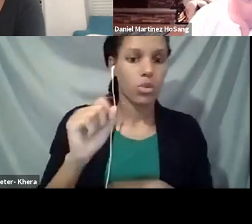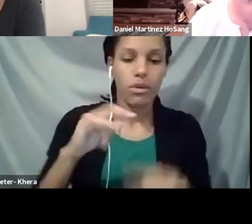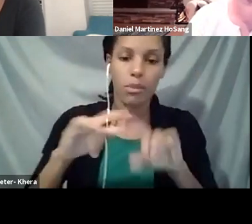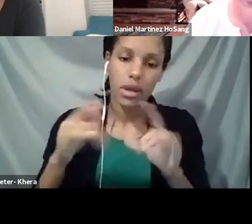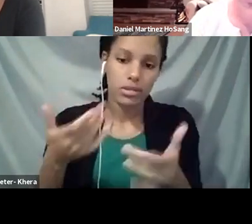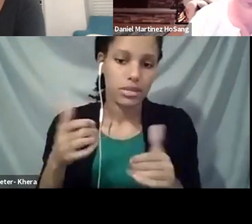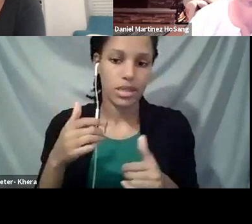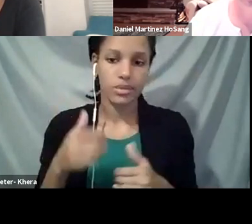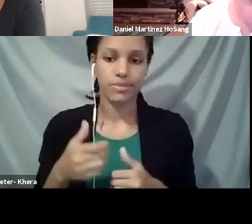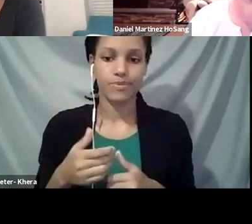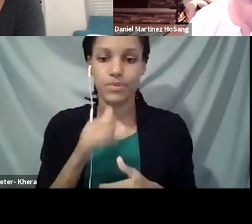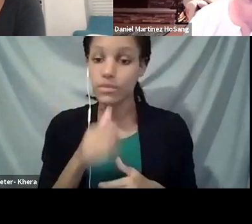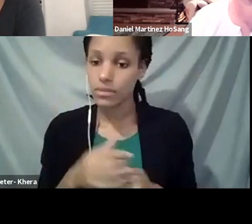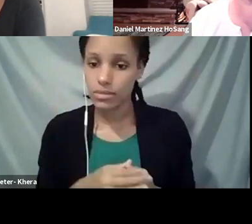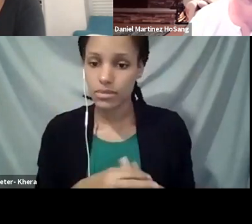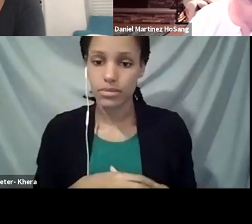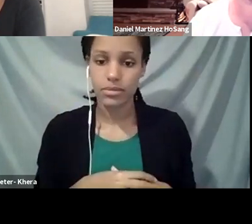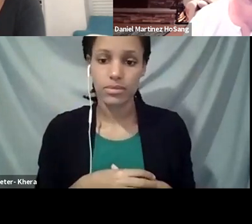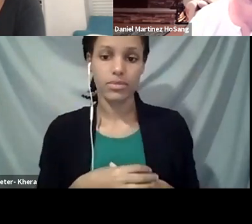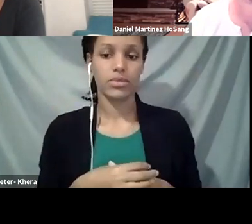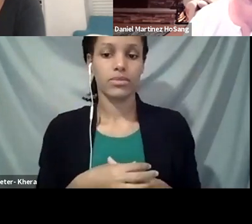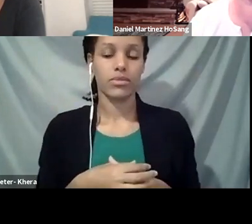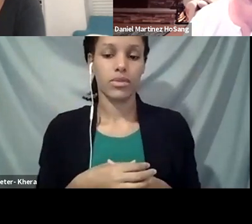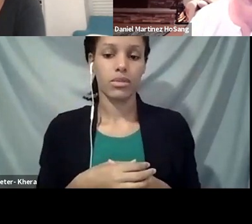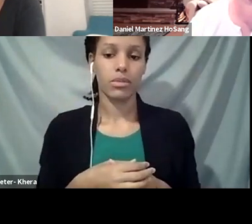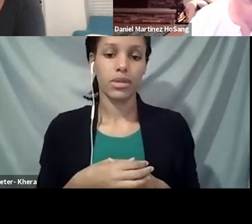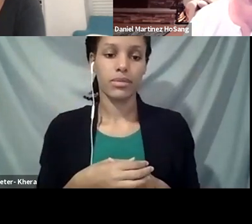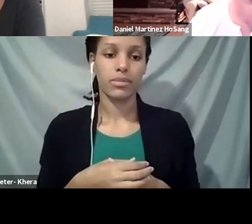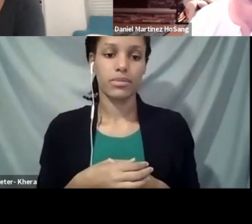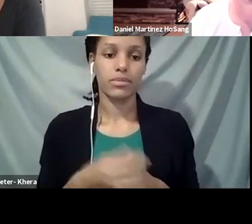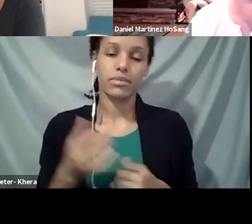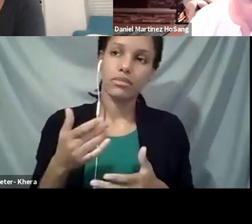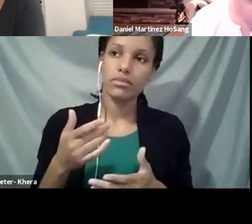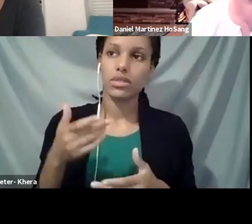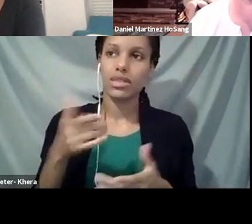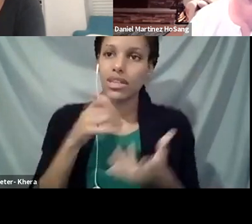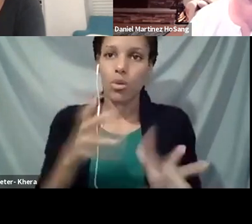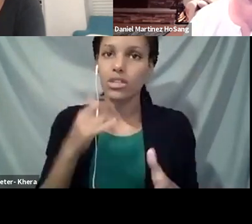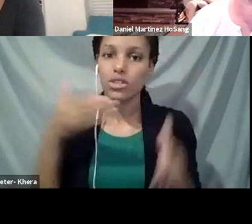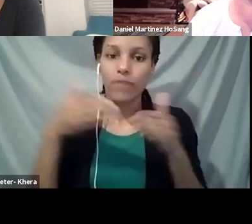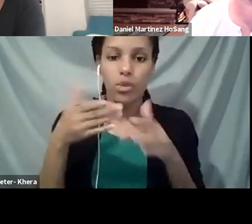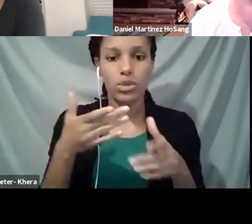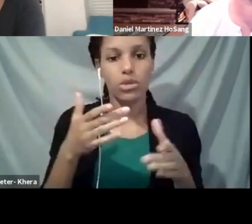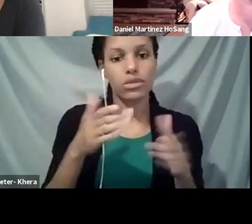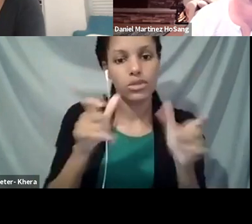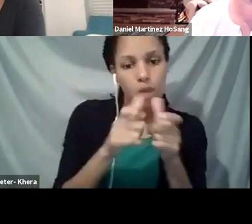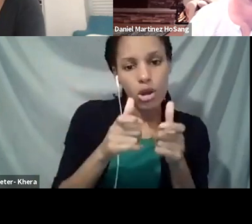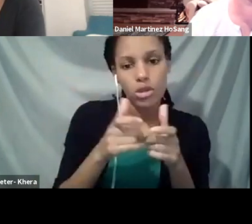but recent press has really chosen to focus on this smaller but louder group among Asians who oppose it.